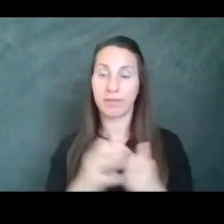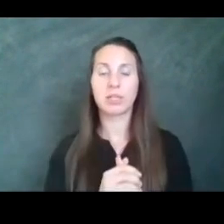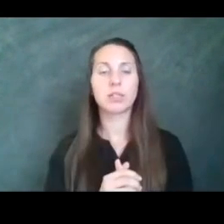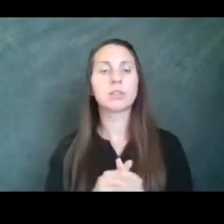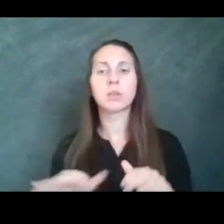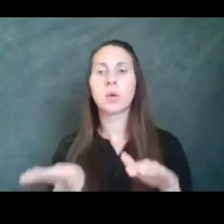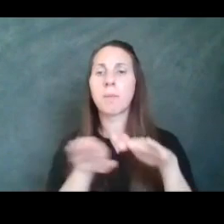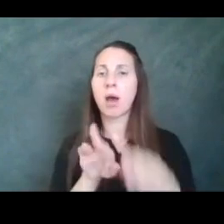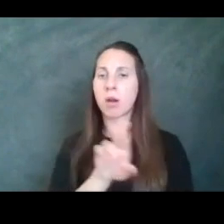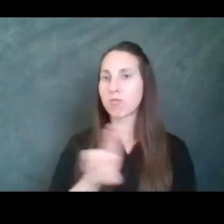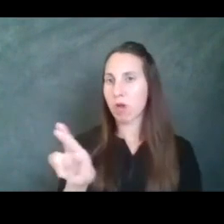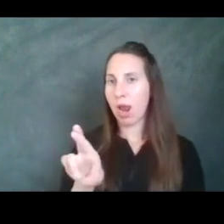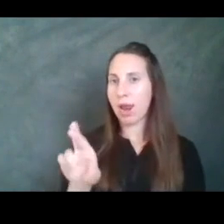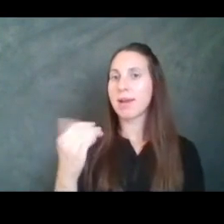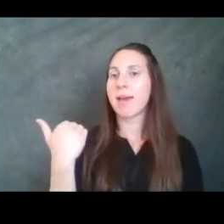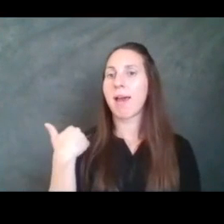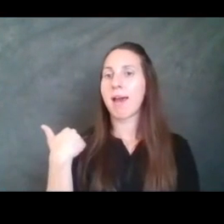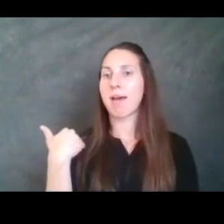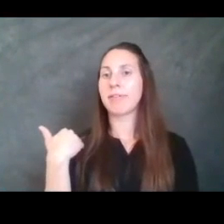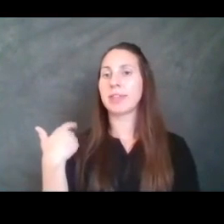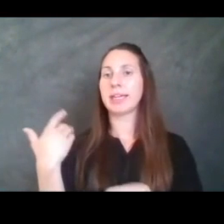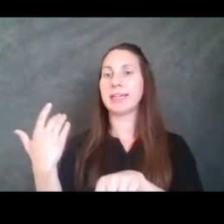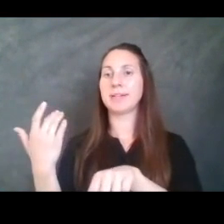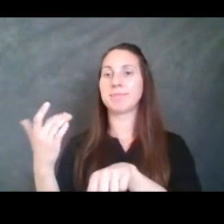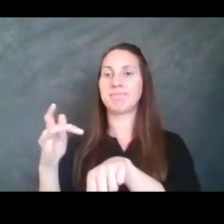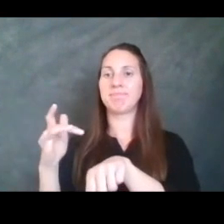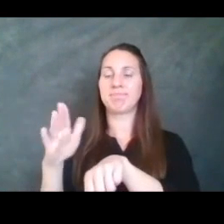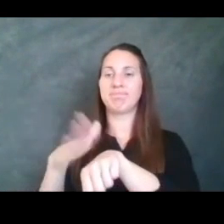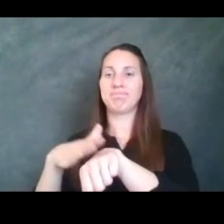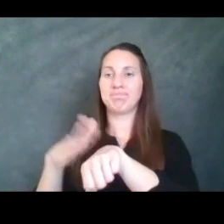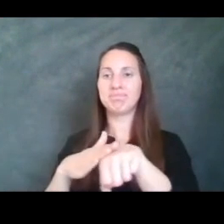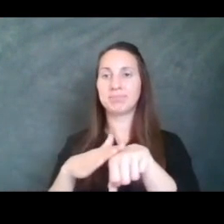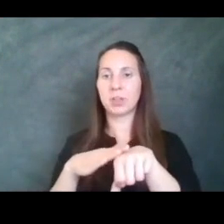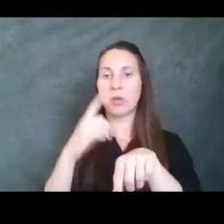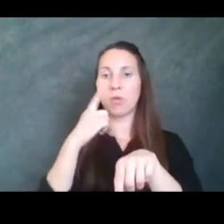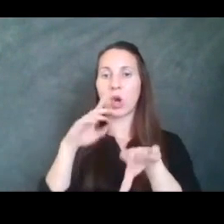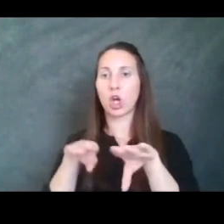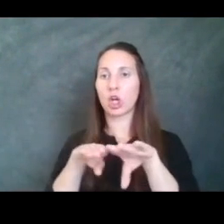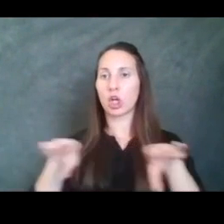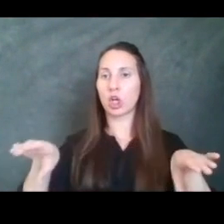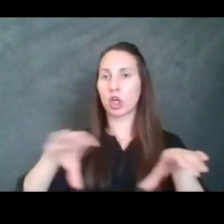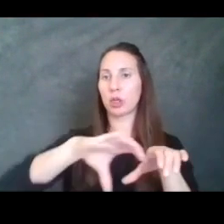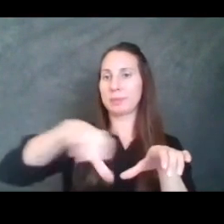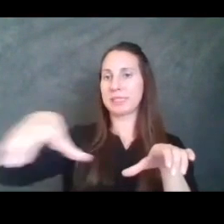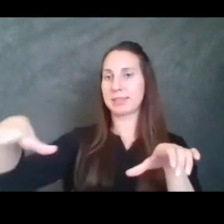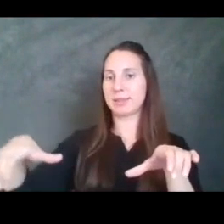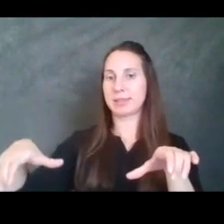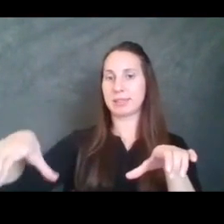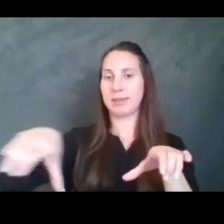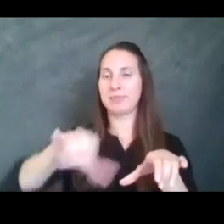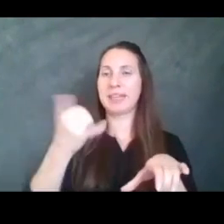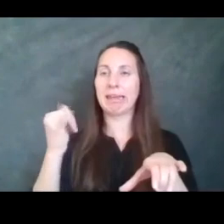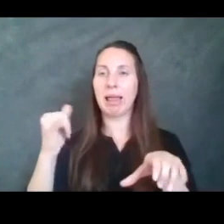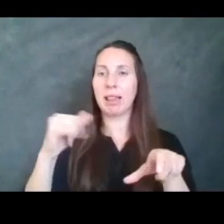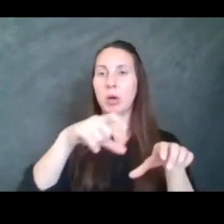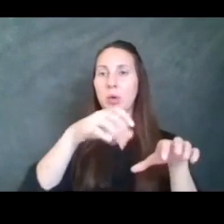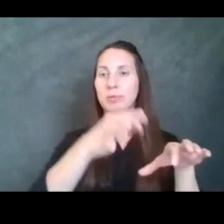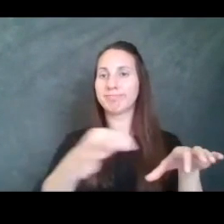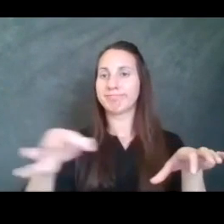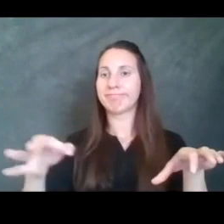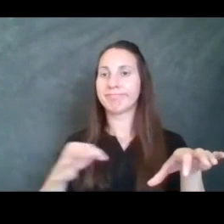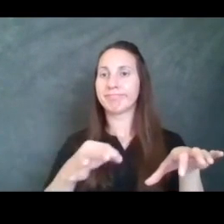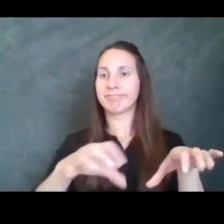are detectable warnings for curb cuts, and curb cuts were one of the most important